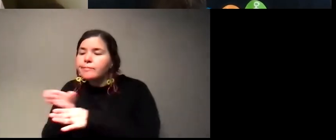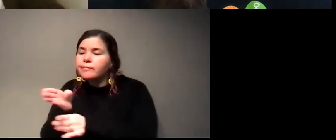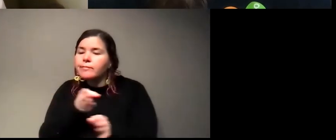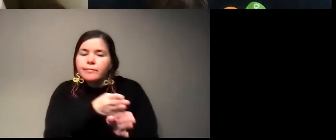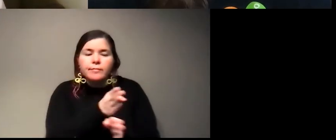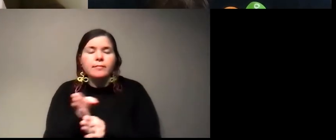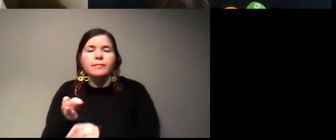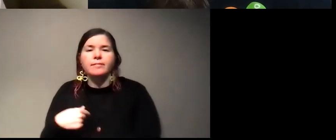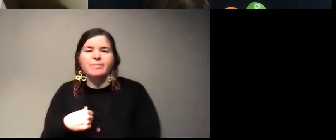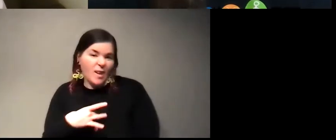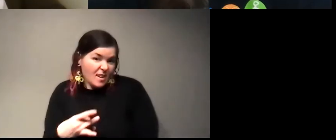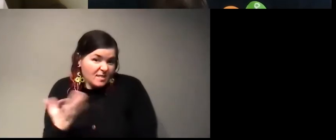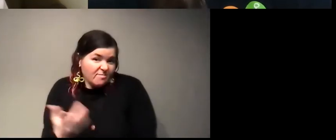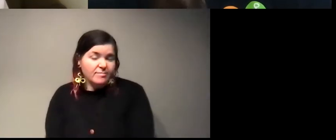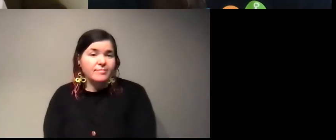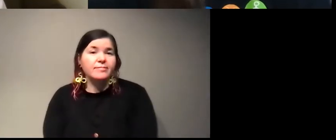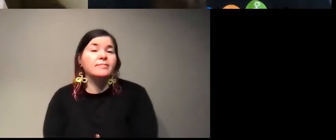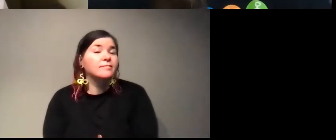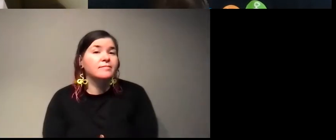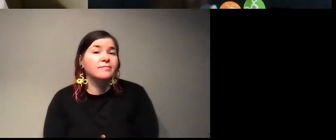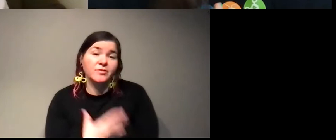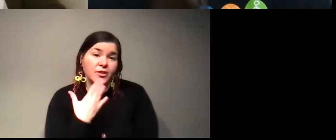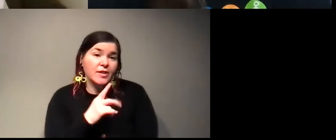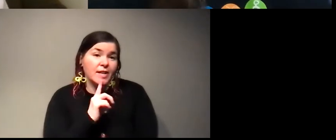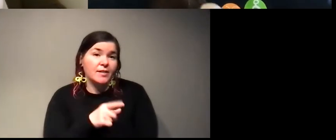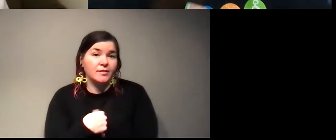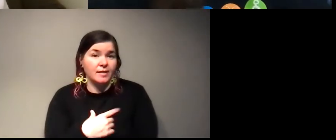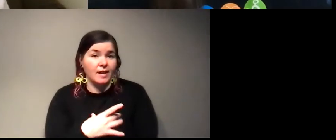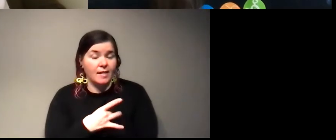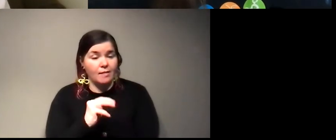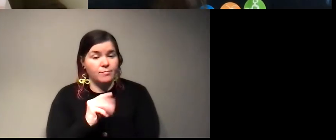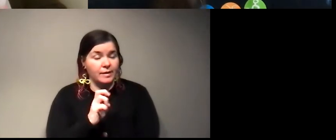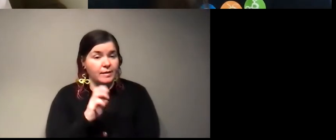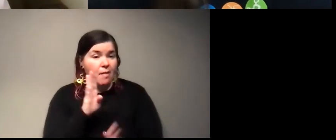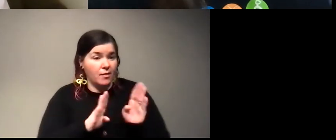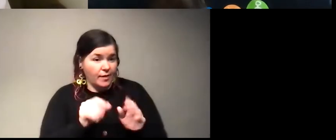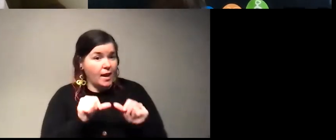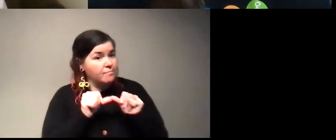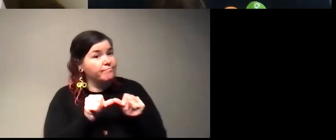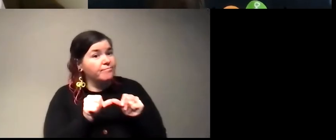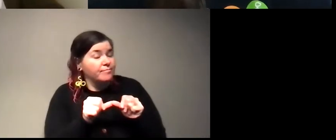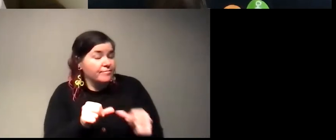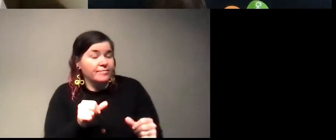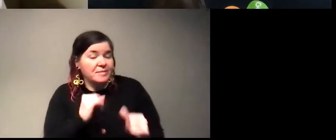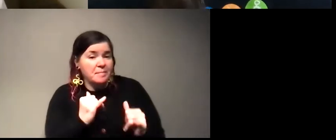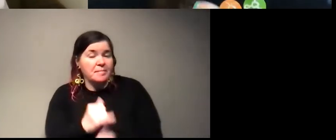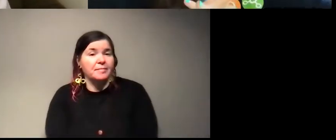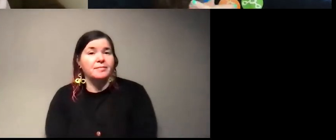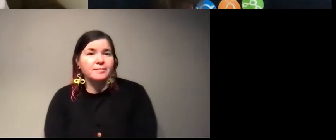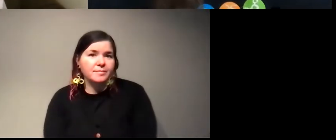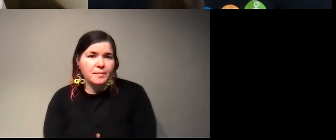because I like it a lot. That's a solid answer. I like marine biology a lot. That's why I did this. So yeah, very